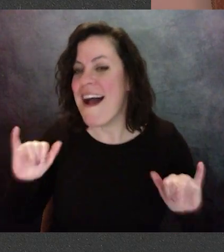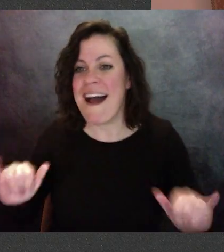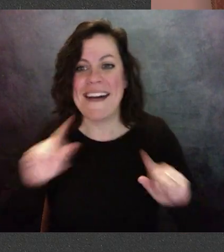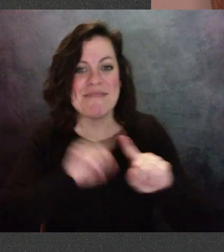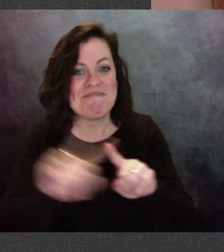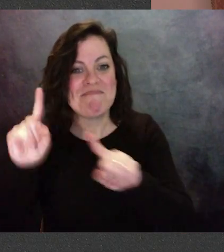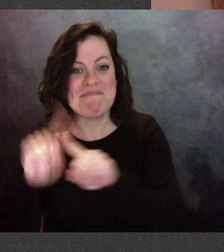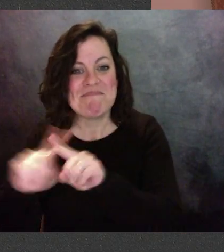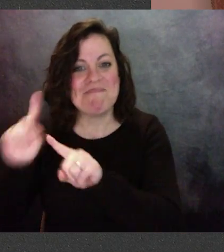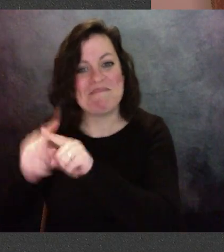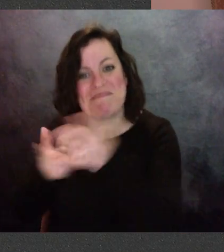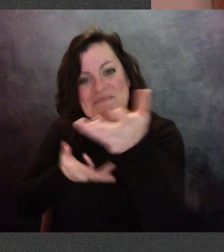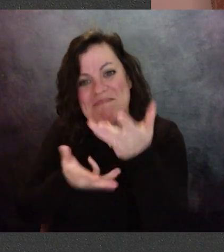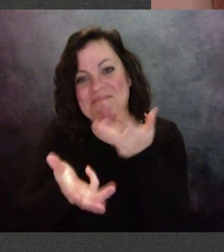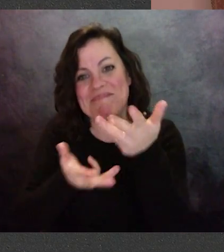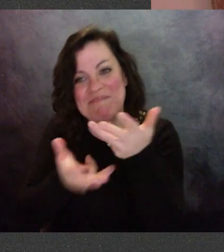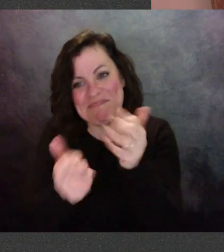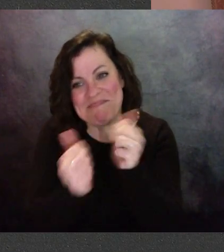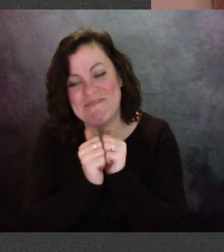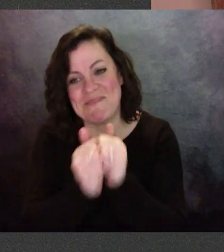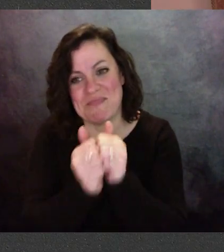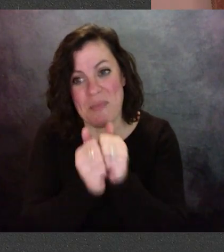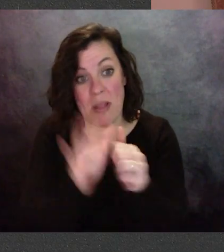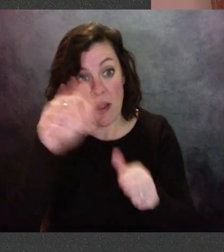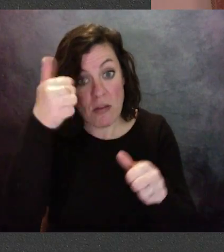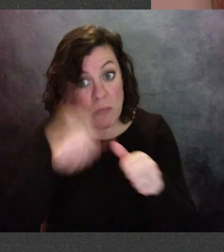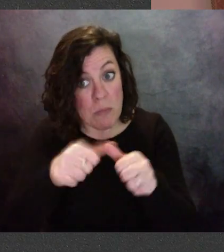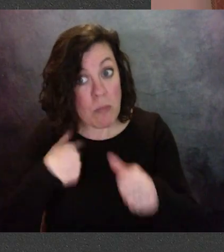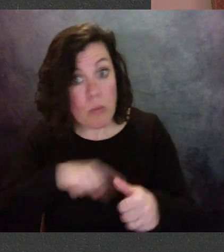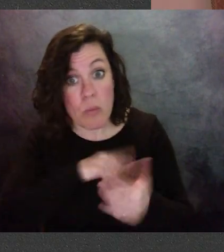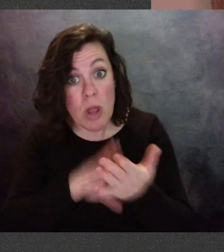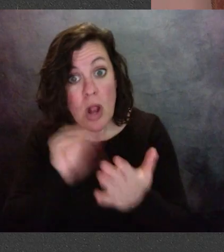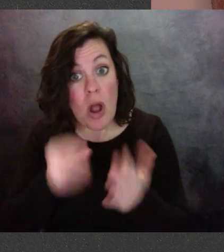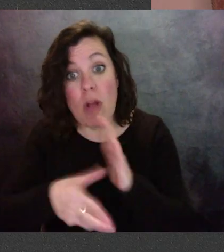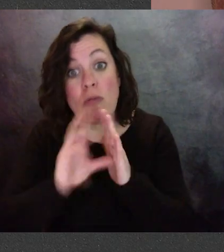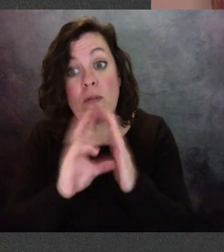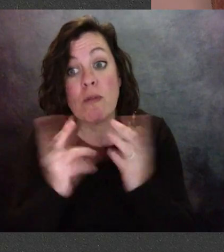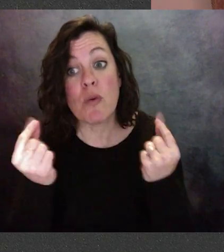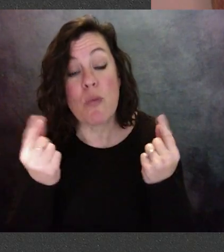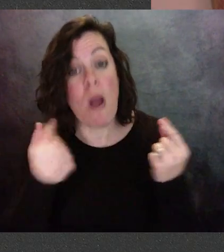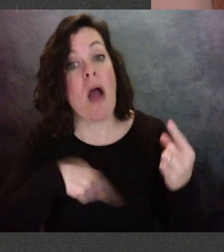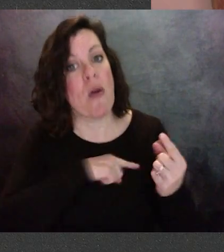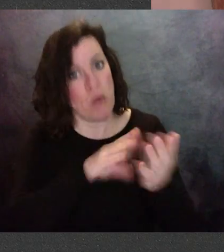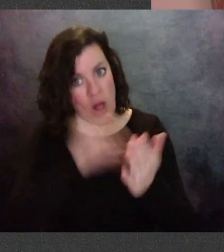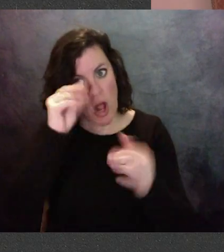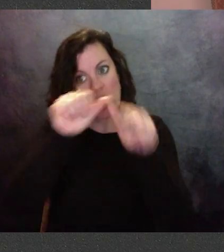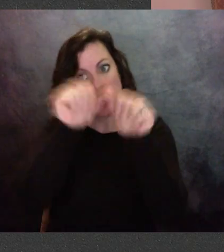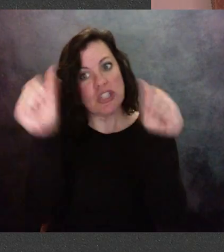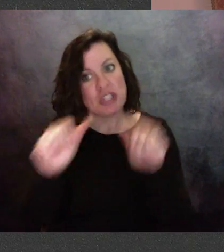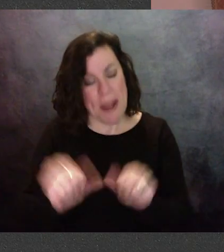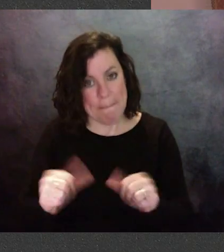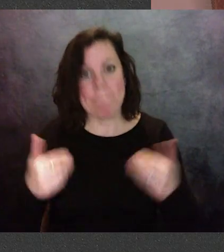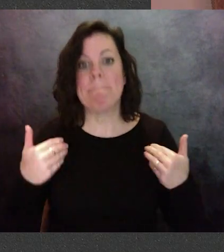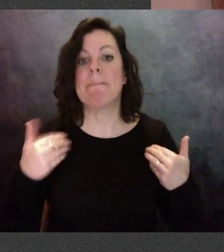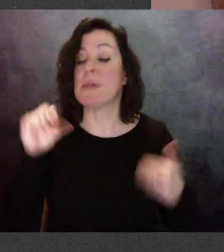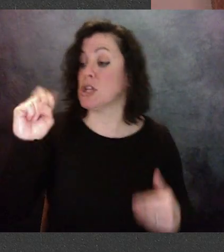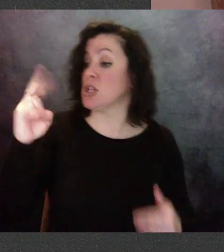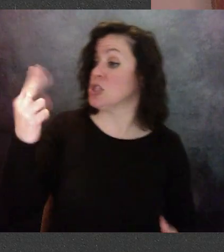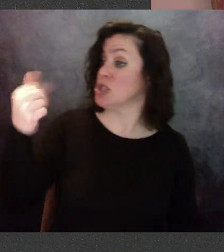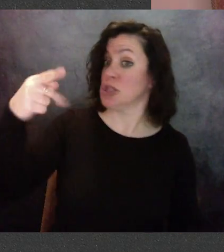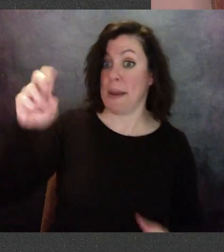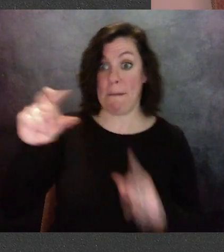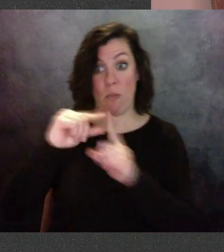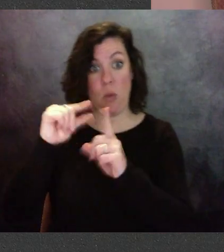with you. Remember, we learned about this awesome word shape and its two meanings. The outline of something in